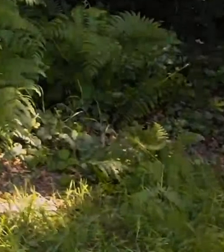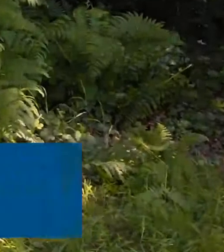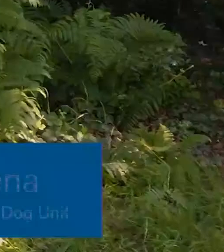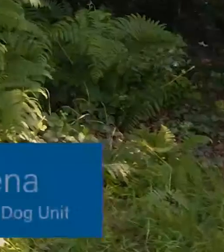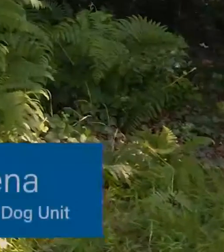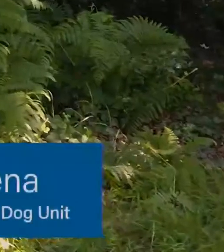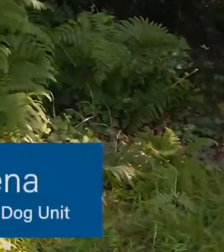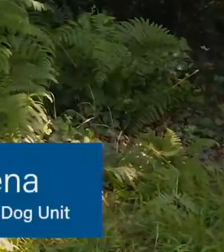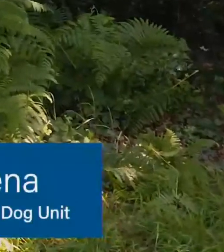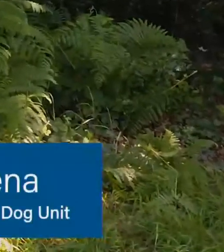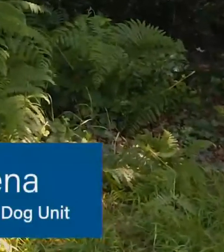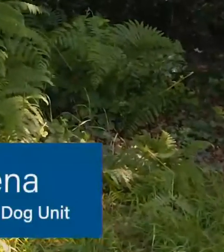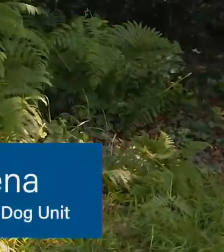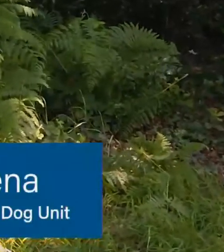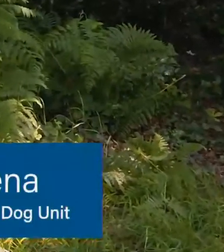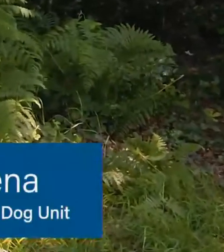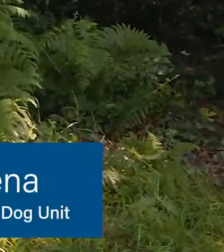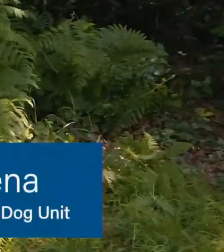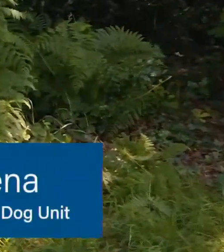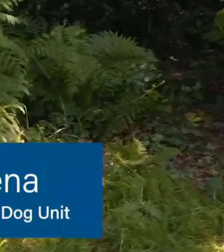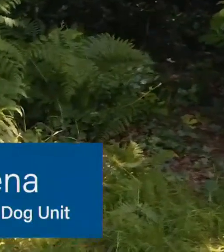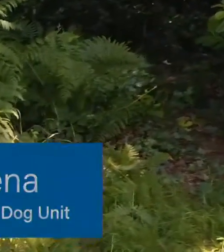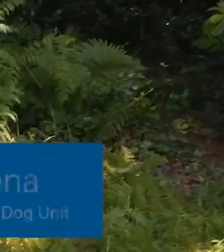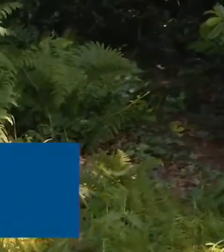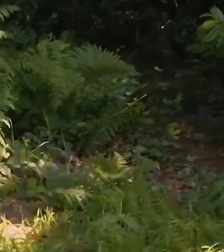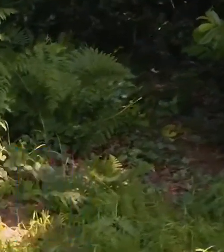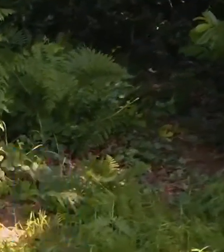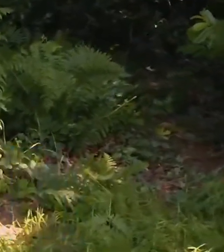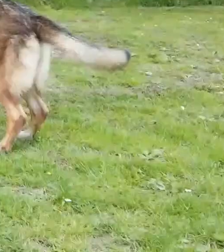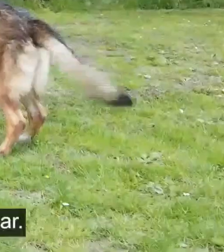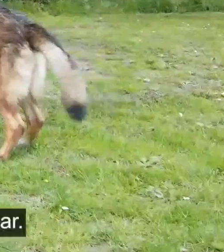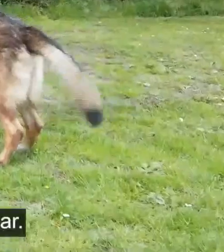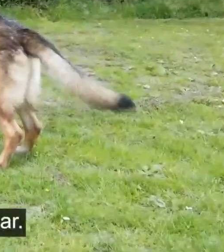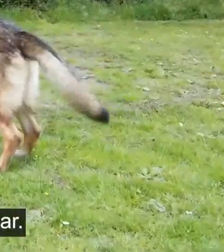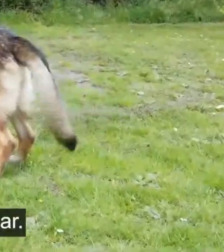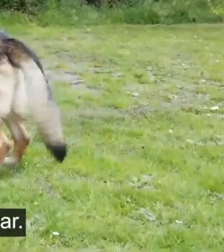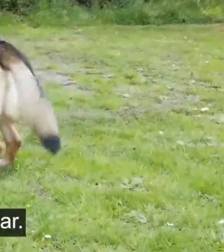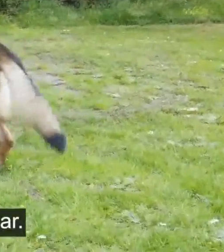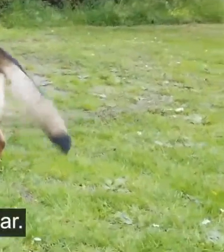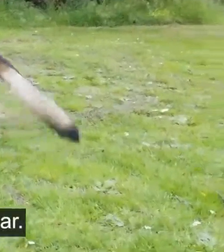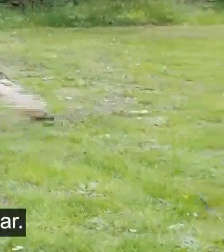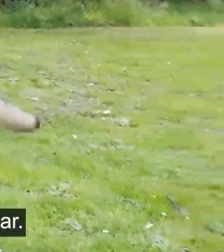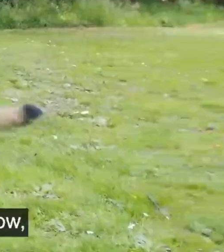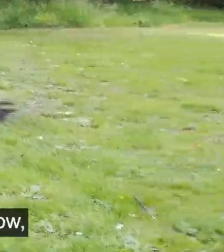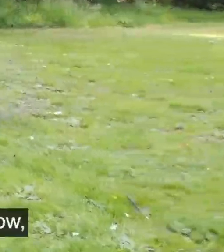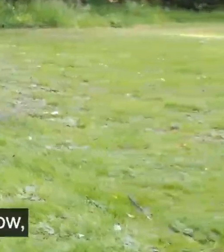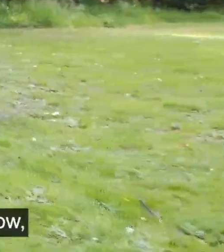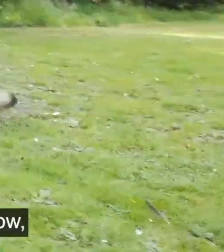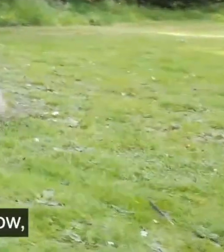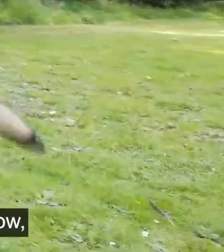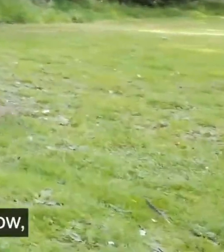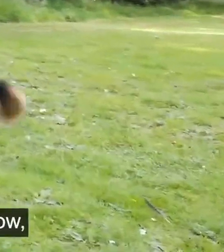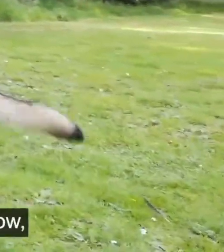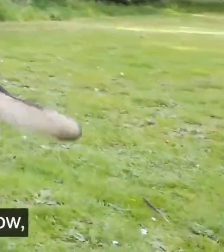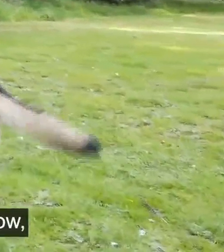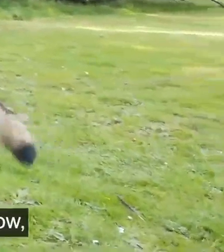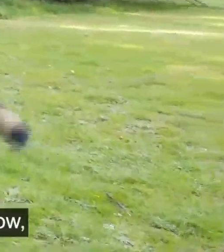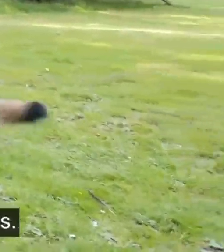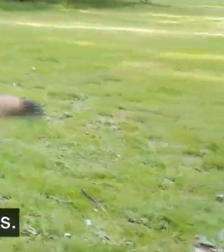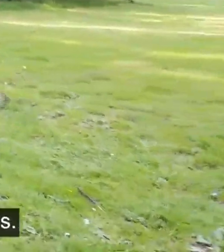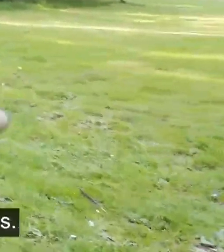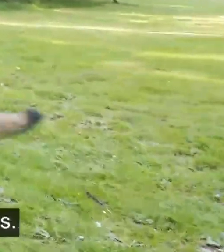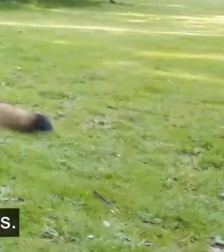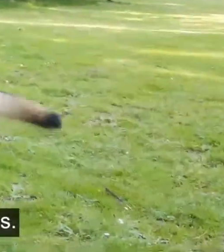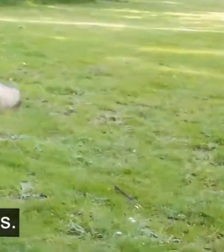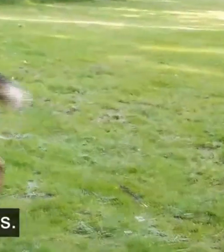I'm Vicky, I'm a police dog handler with Surrey. This is PD Sina. We had our course in August last year, so we've been together for a year now,